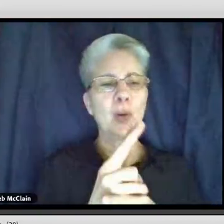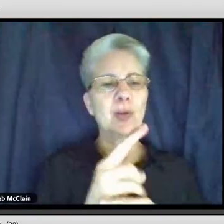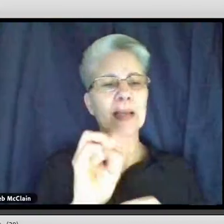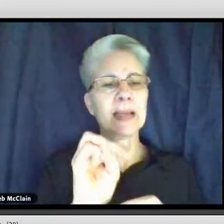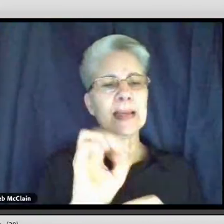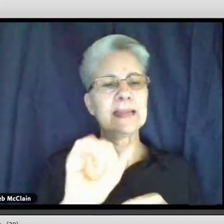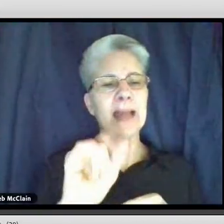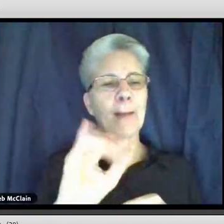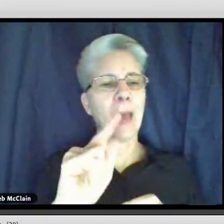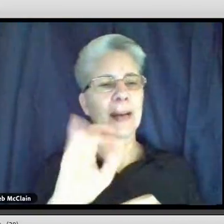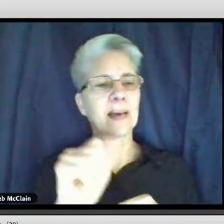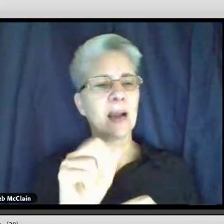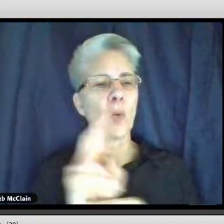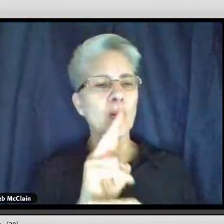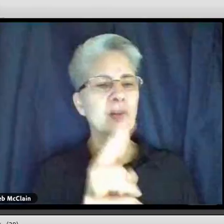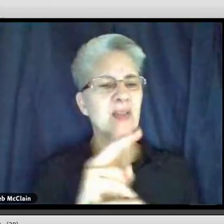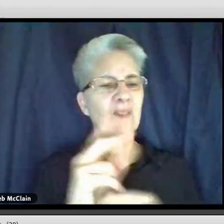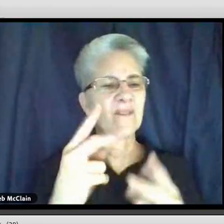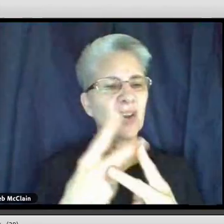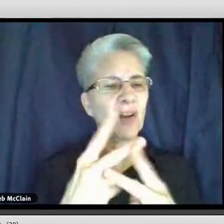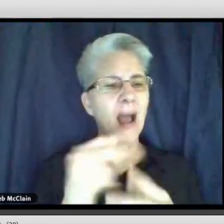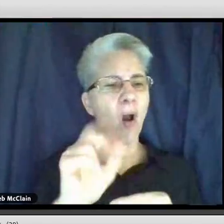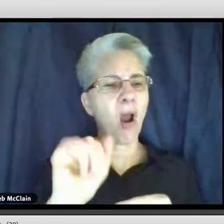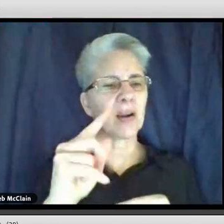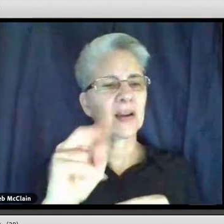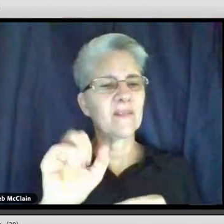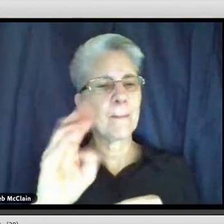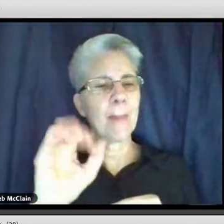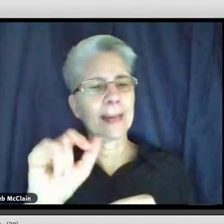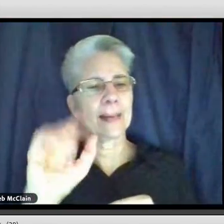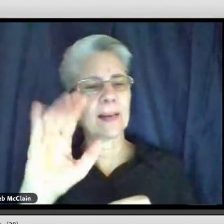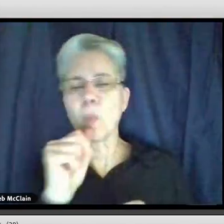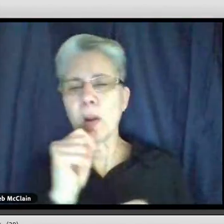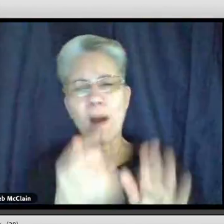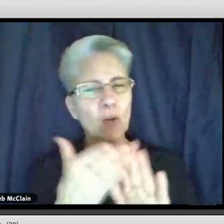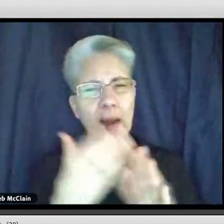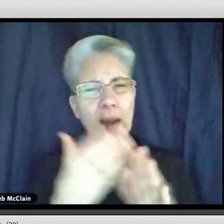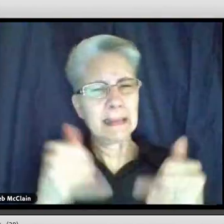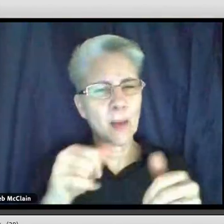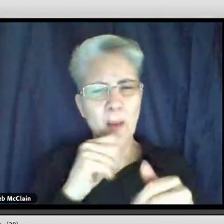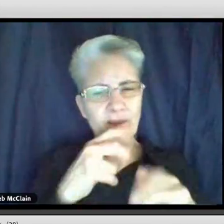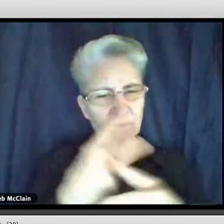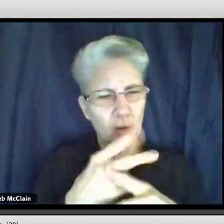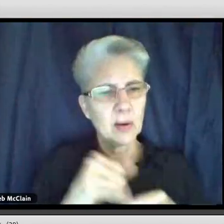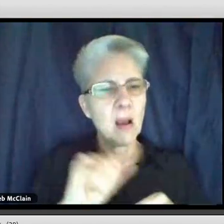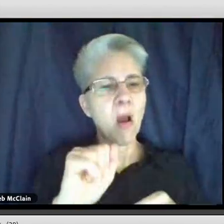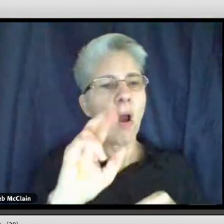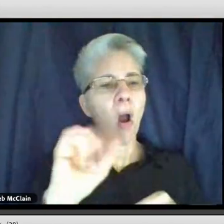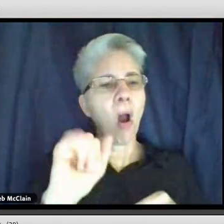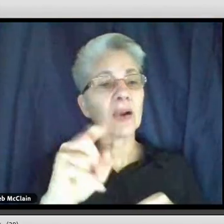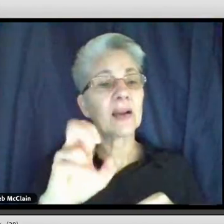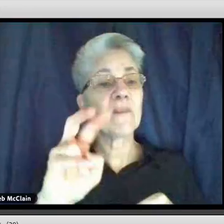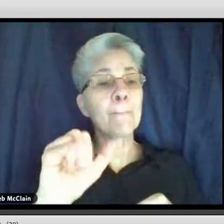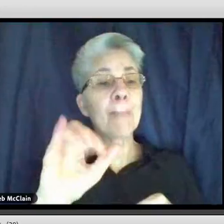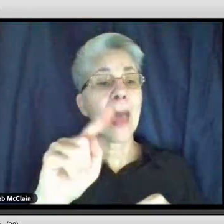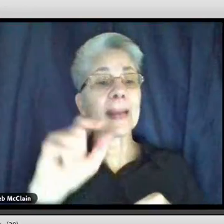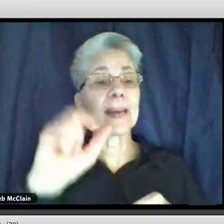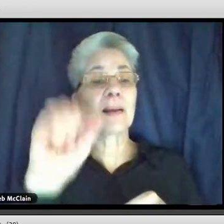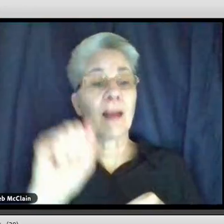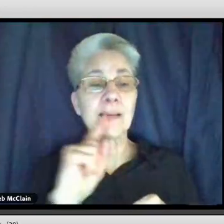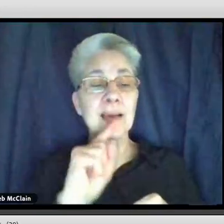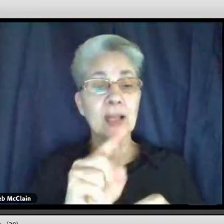still working out the logistics of what that's going to look like for us, so we don't have it up and running yet. Archivematica is an open source tool, and